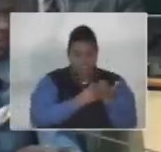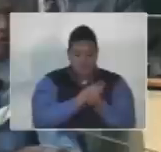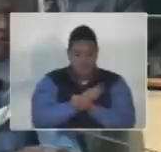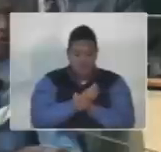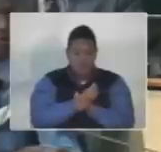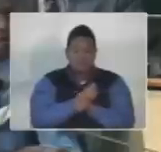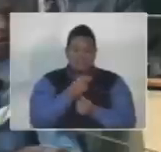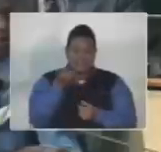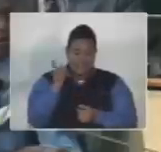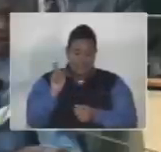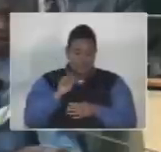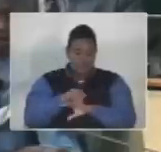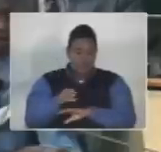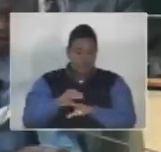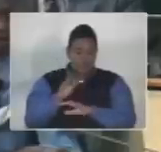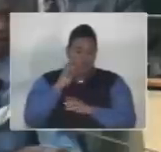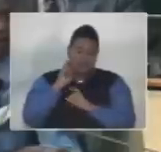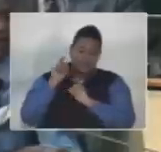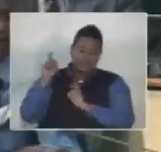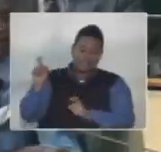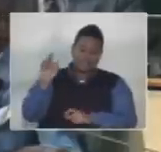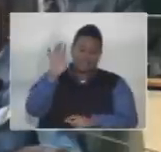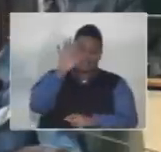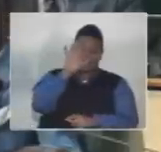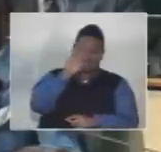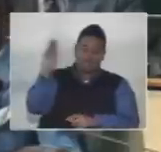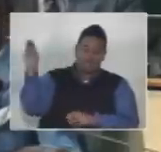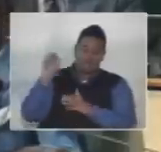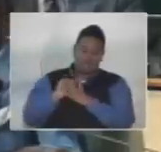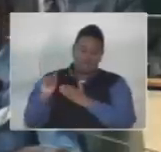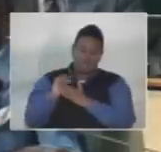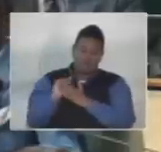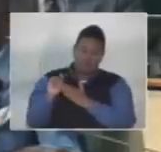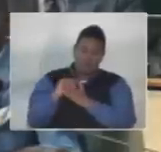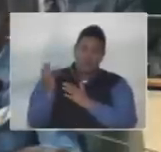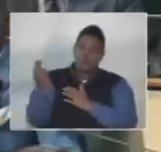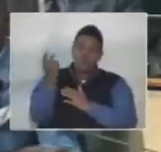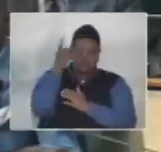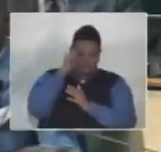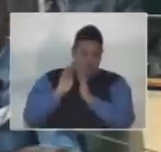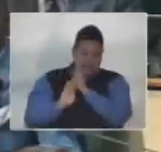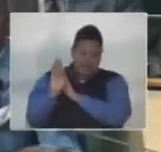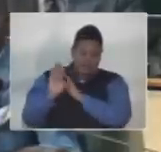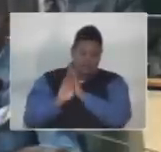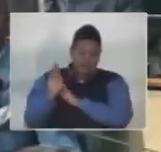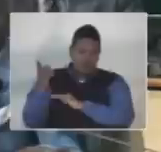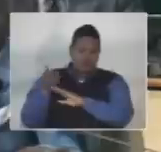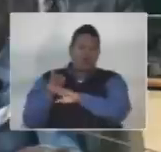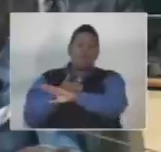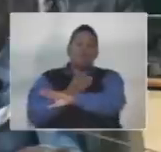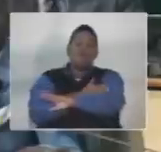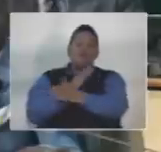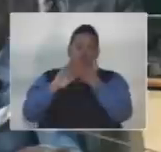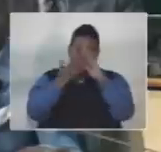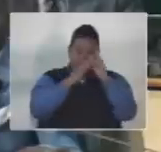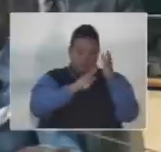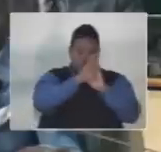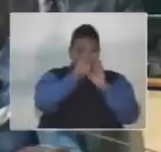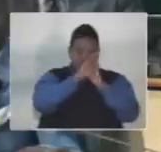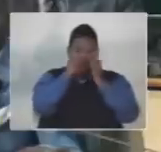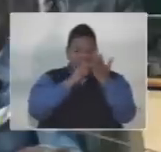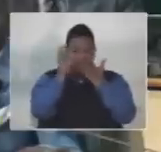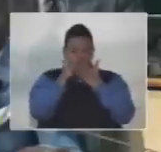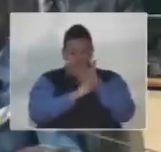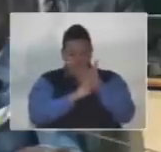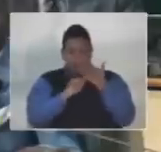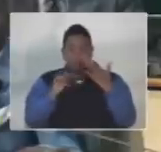the council was awarded 5 million dollars to be used in the development and